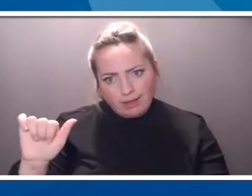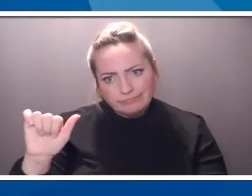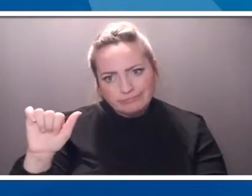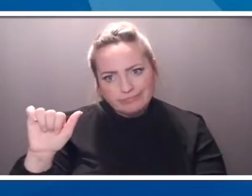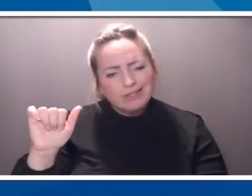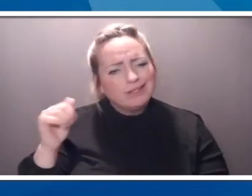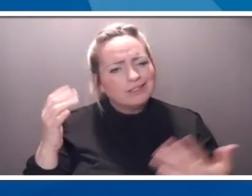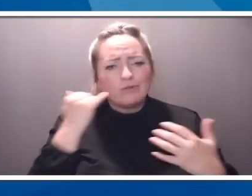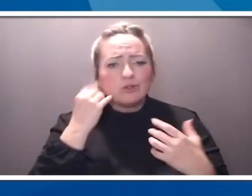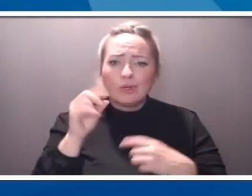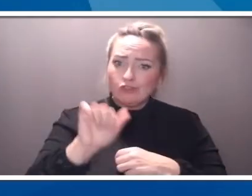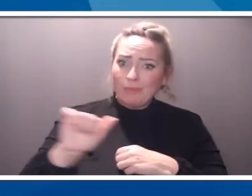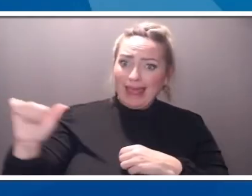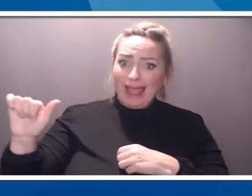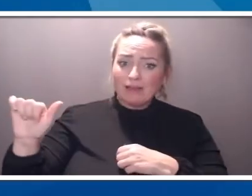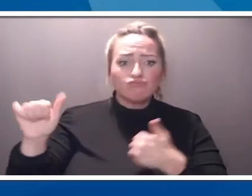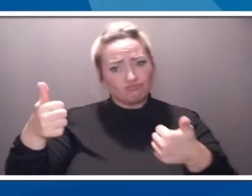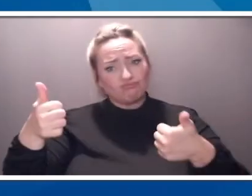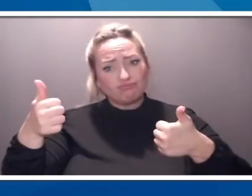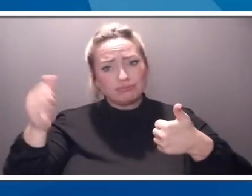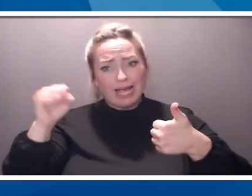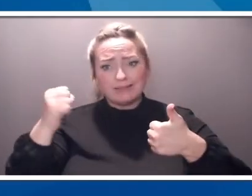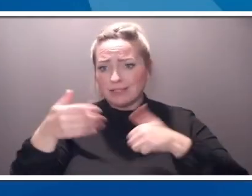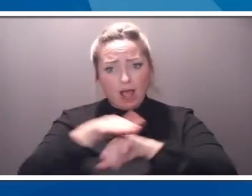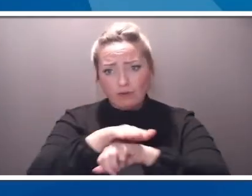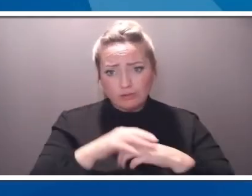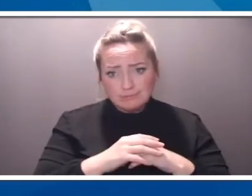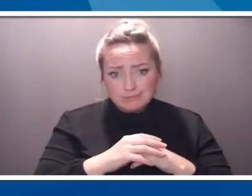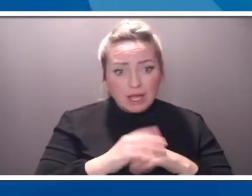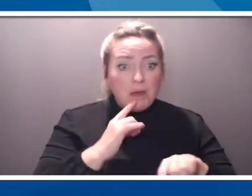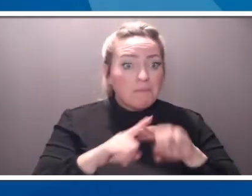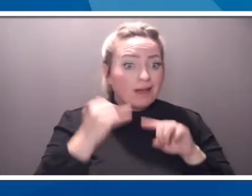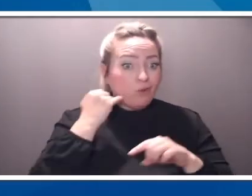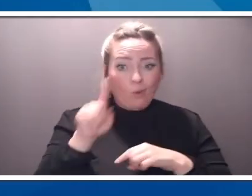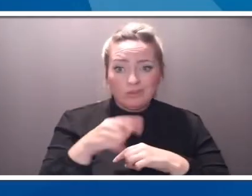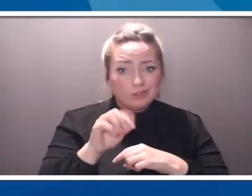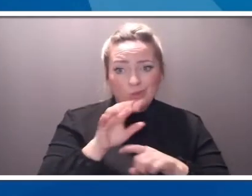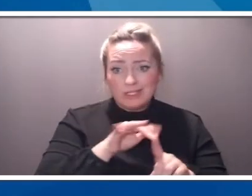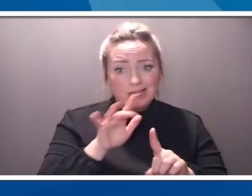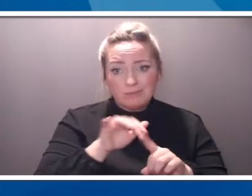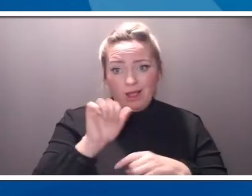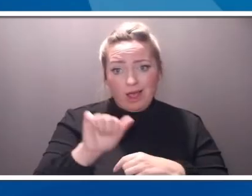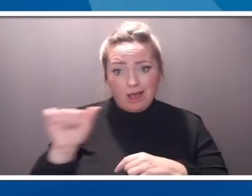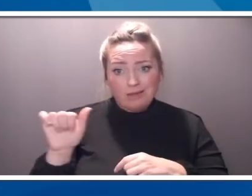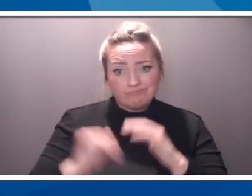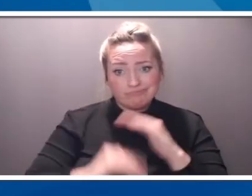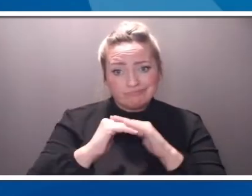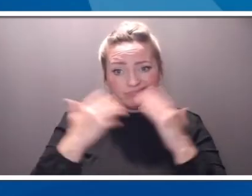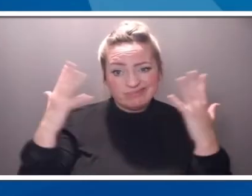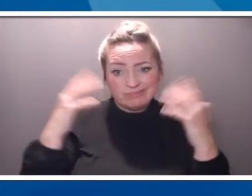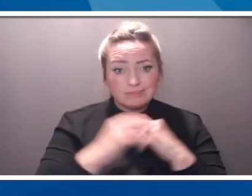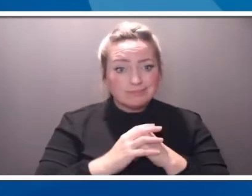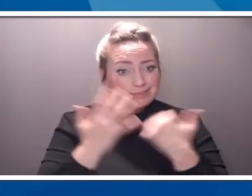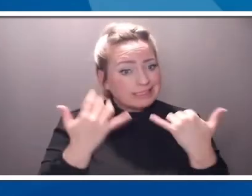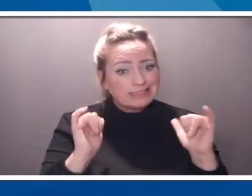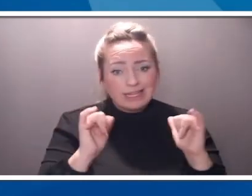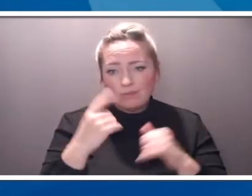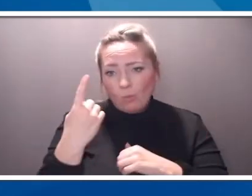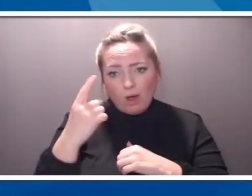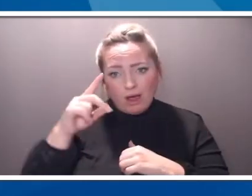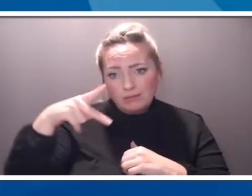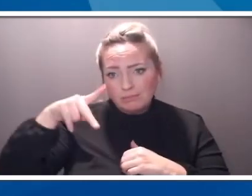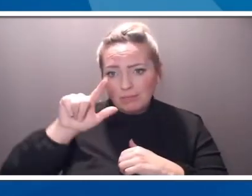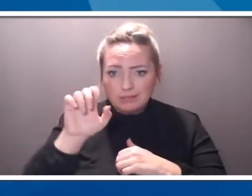beyond AA. So, if you're doing AAA, yes, you are covered. But if you're only doing assessments up to